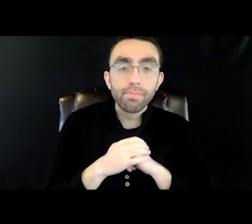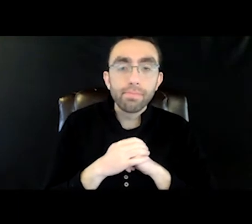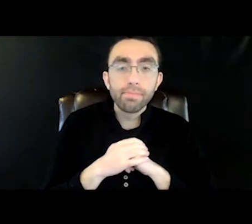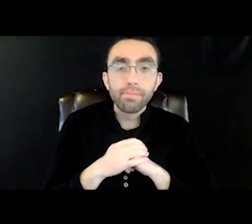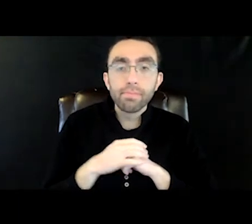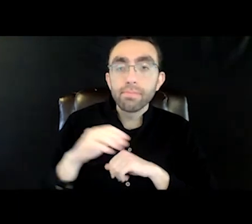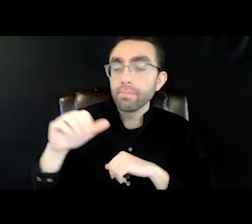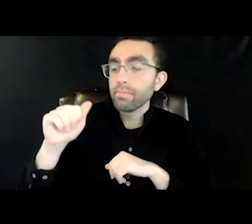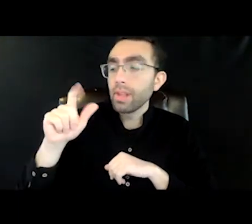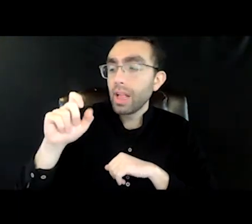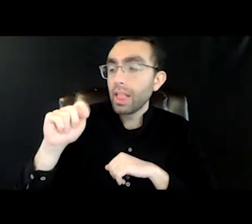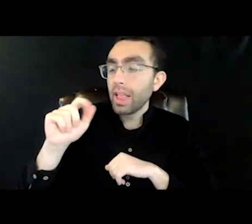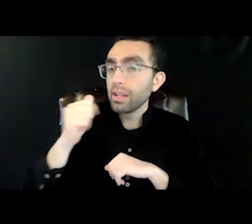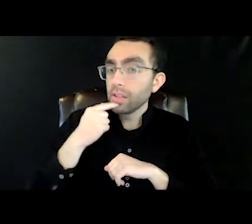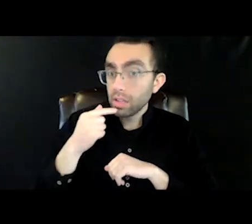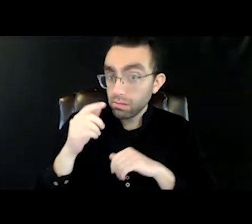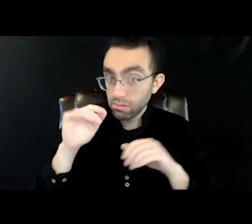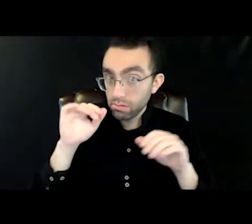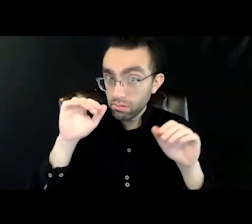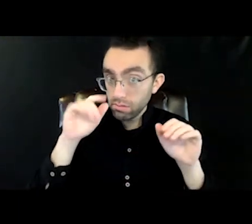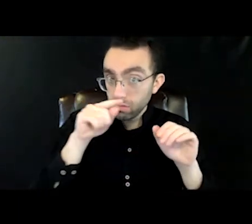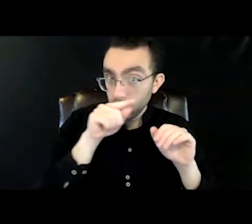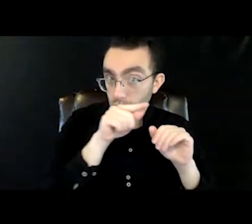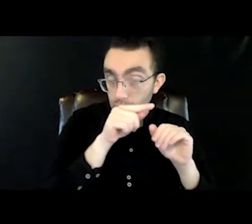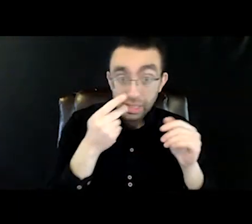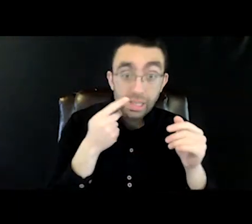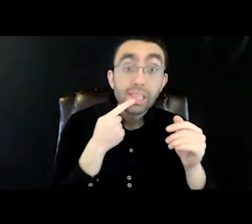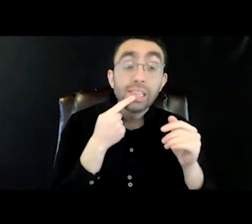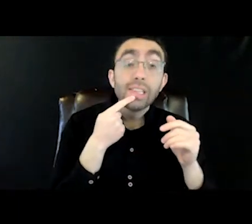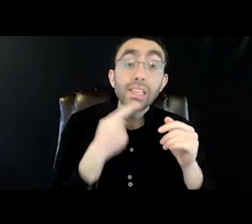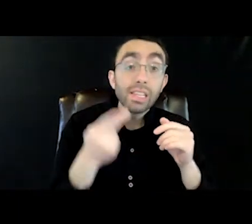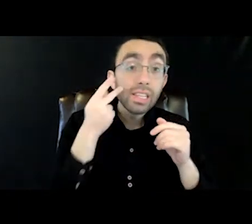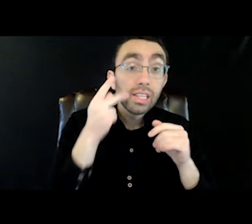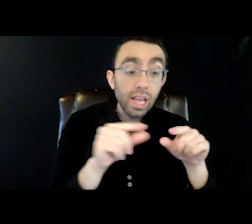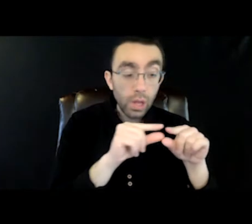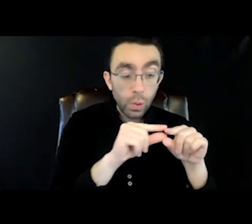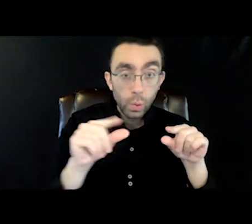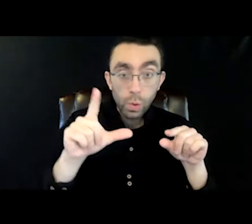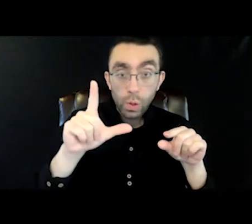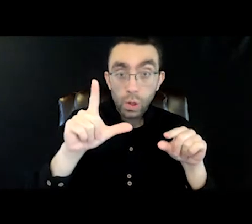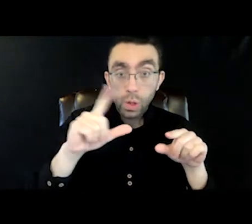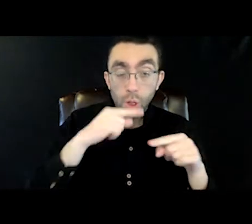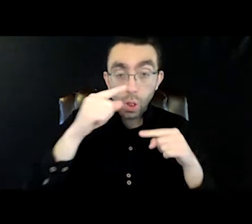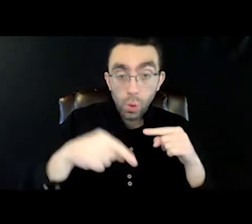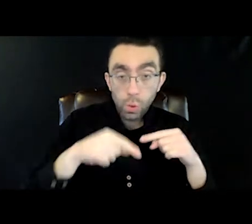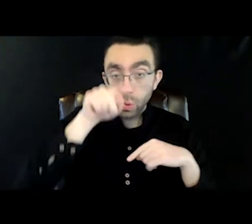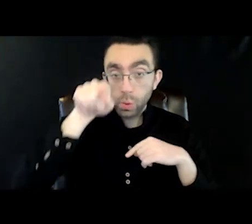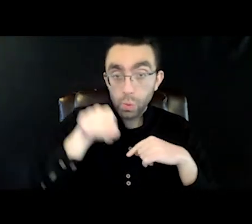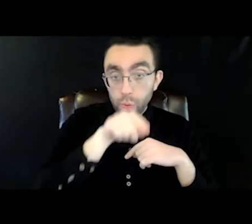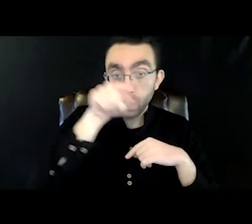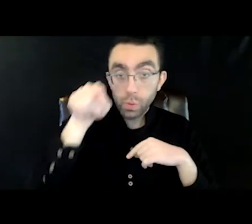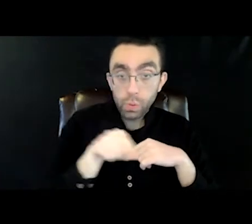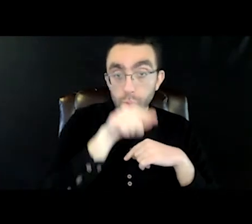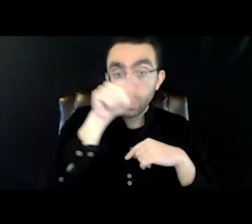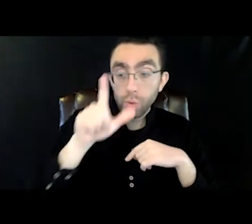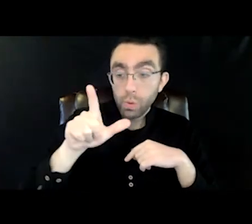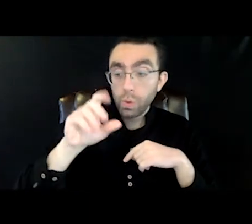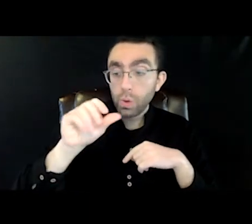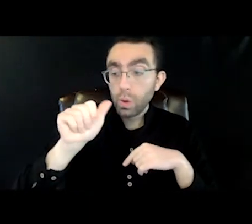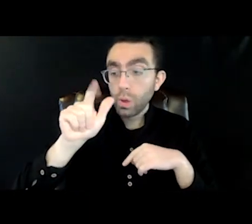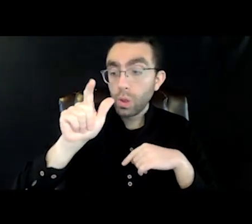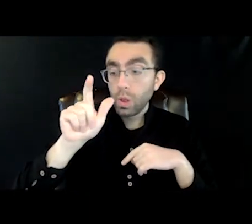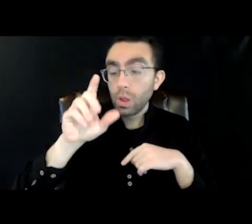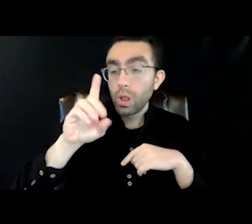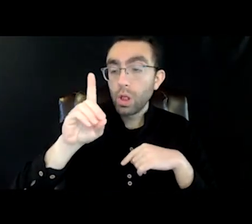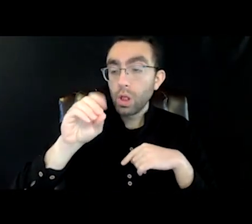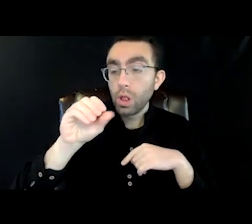All right, is this loading for you guys? It's loading on our end. We have a black screen with the text loading, dot, dot, dot. There we